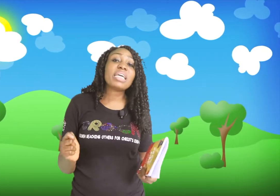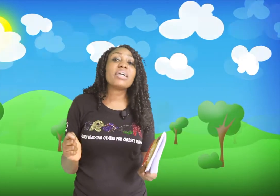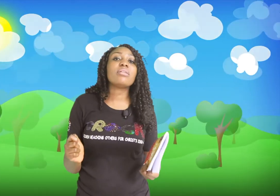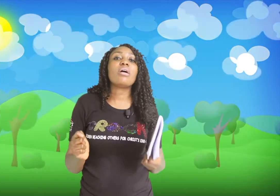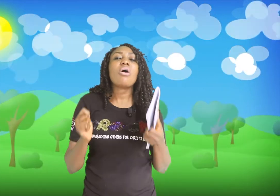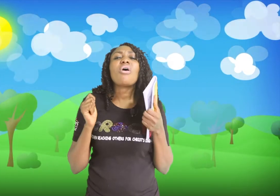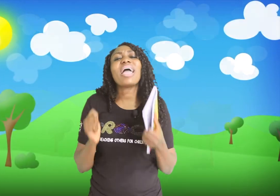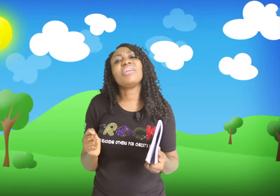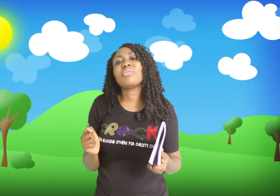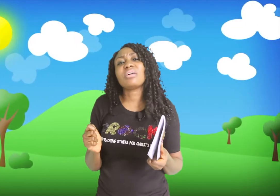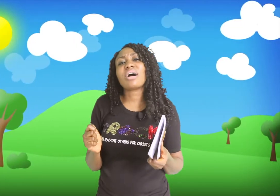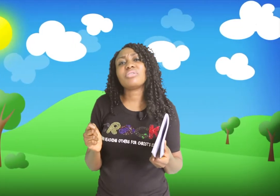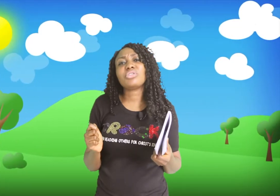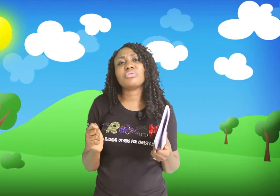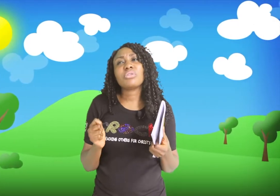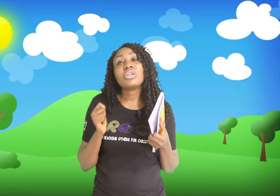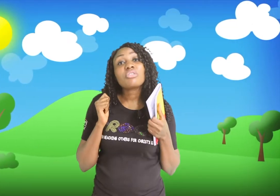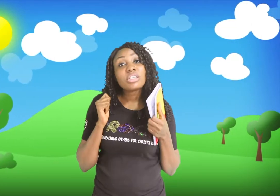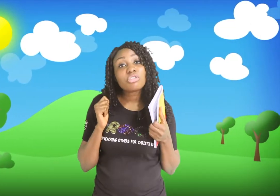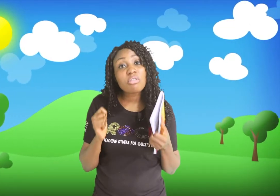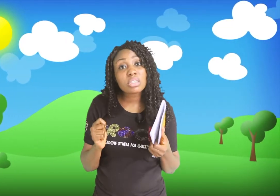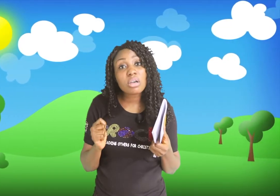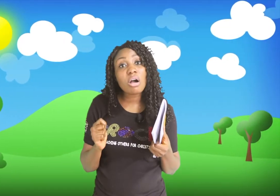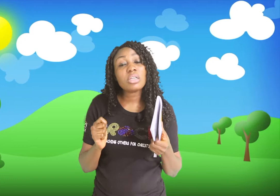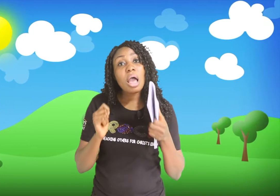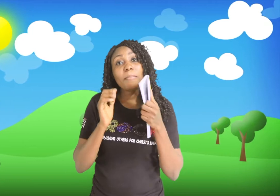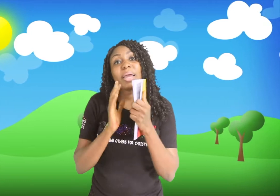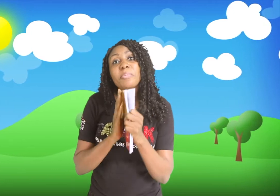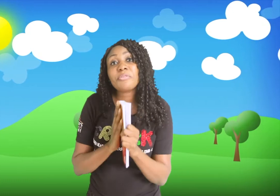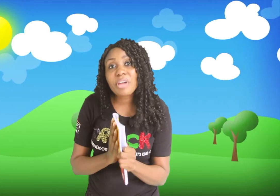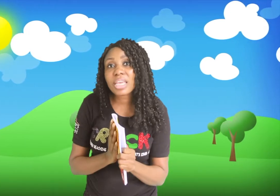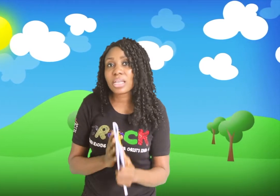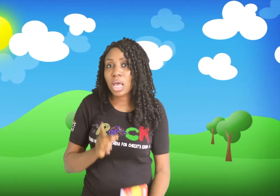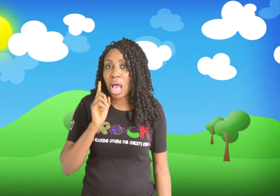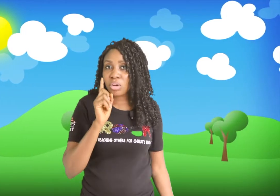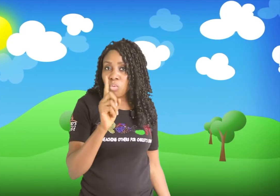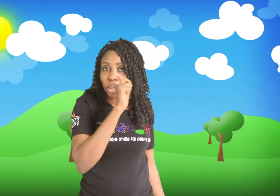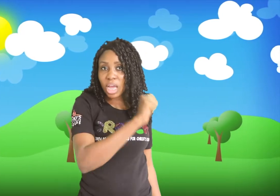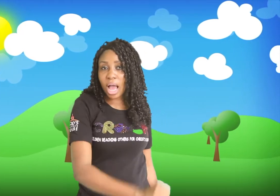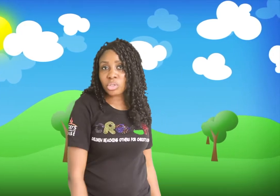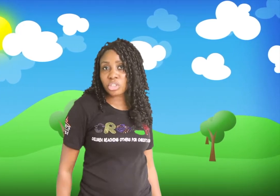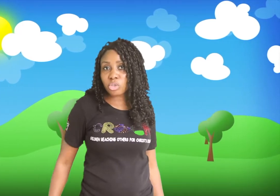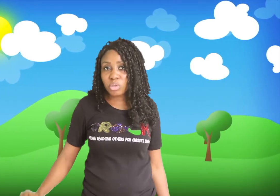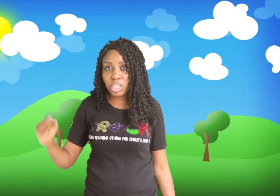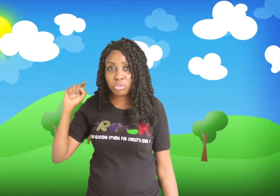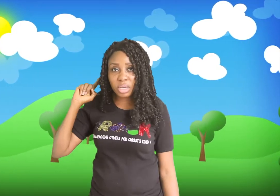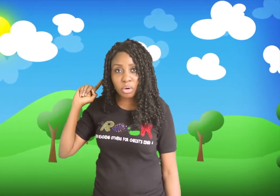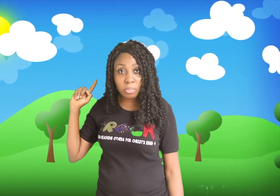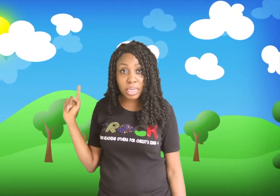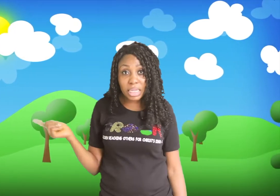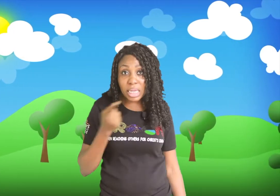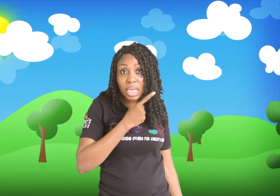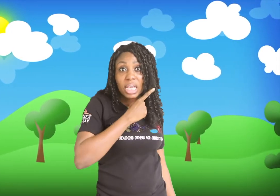feel ill or anyone around you, you can trust God by praying and watch how Jesus will heal